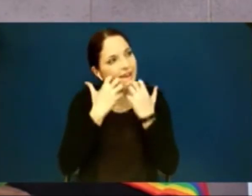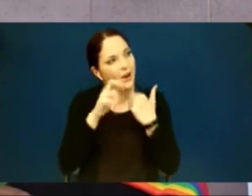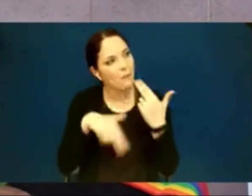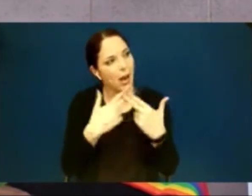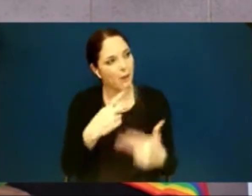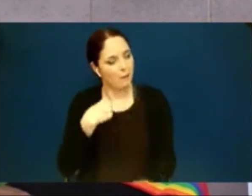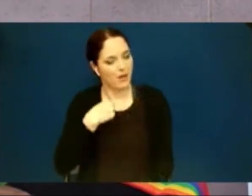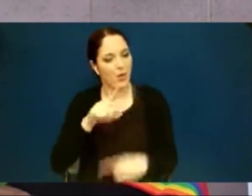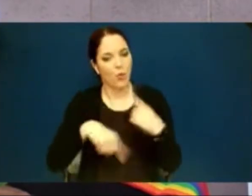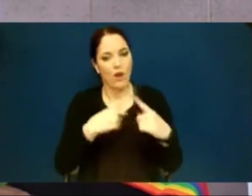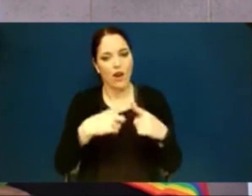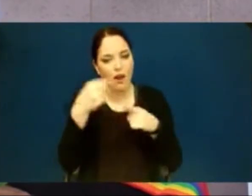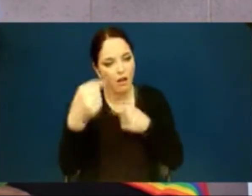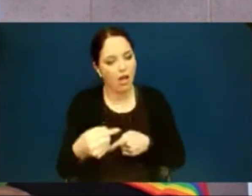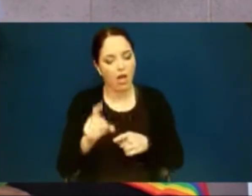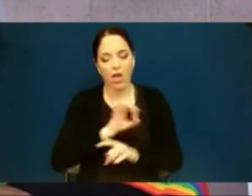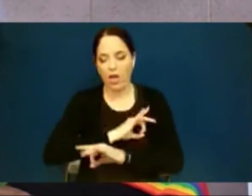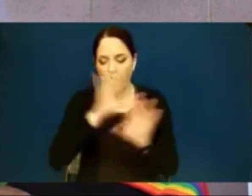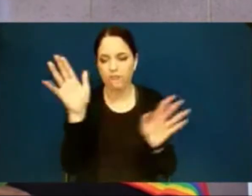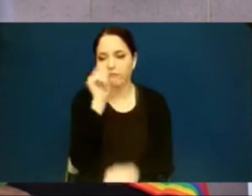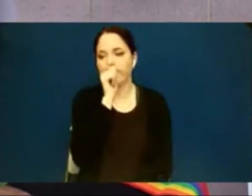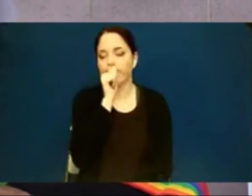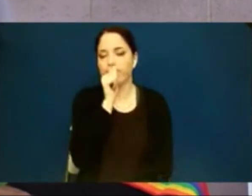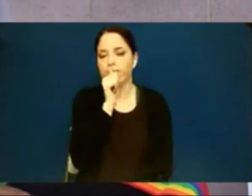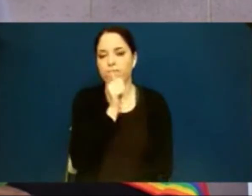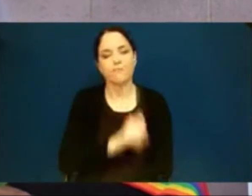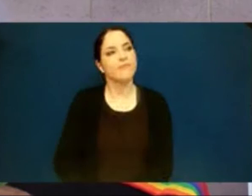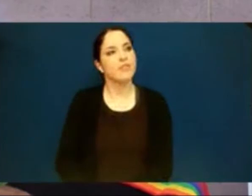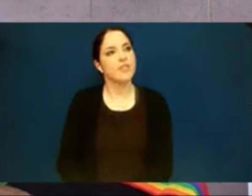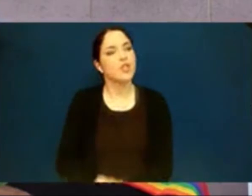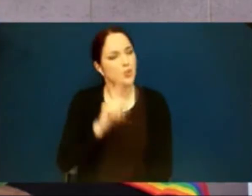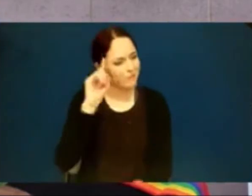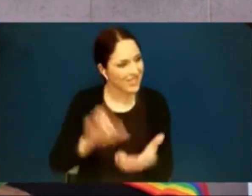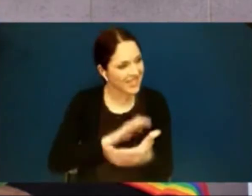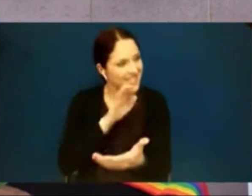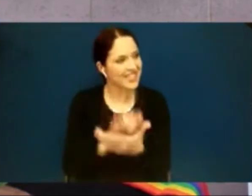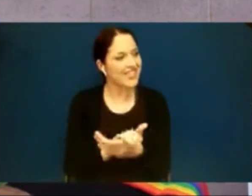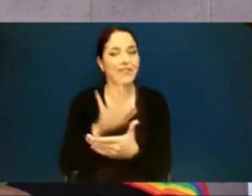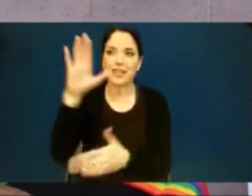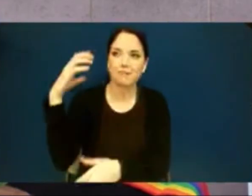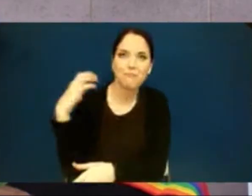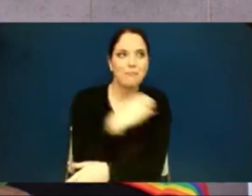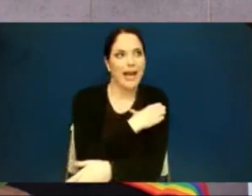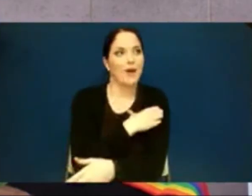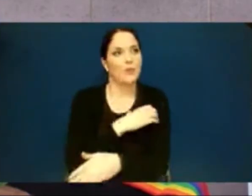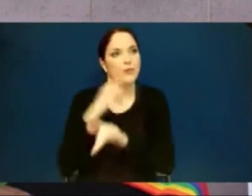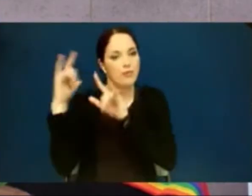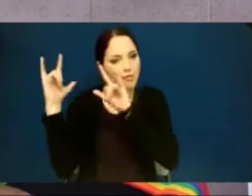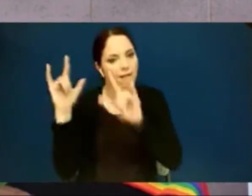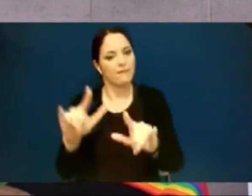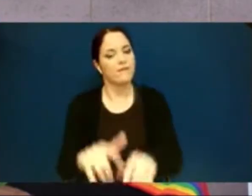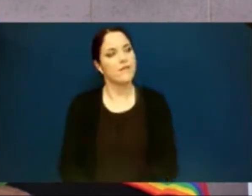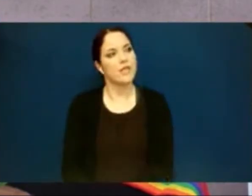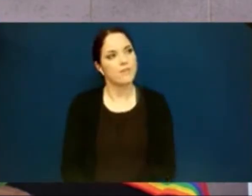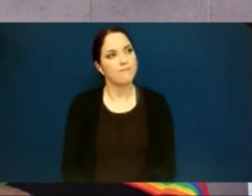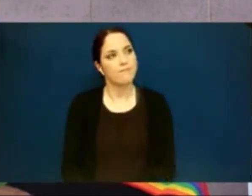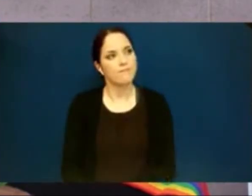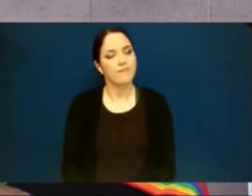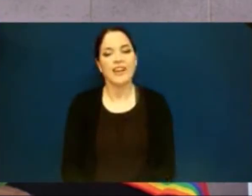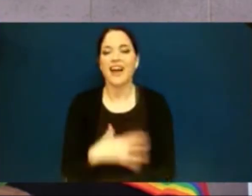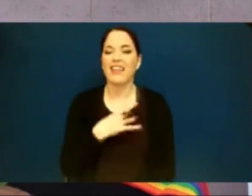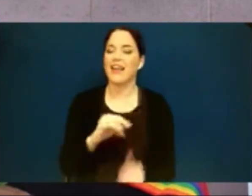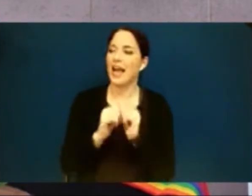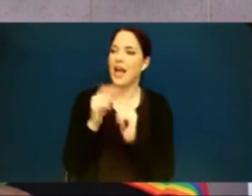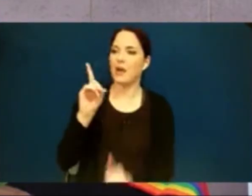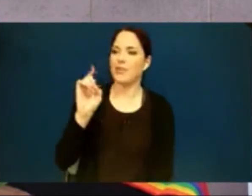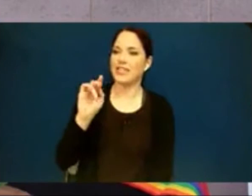The grace to believe in both the existence and the power of love. I like how Debbie Thomas talks